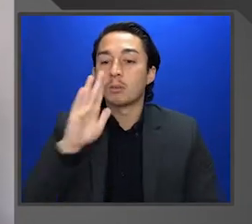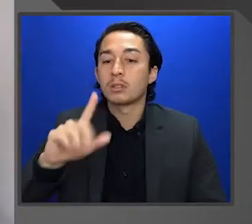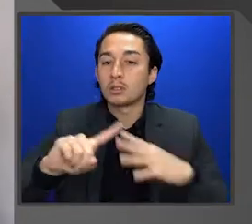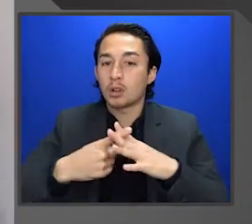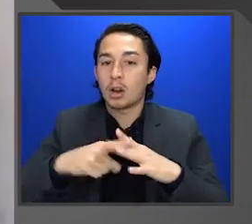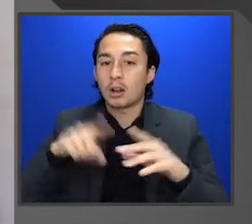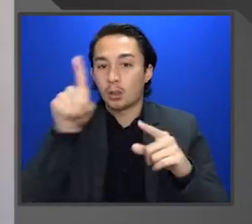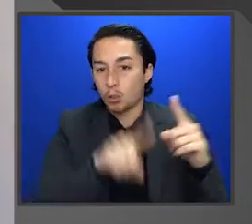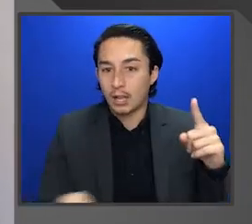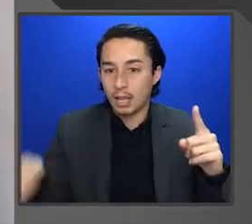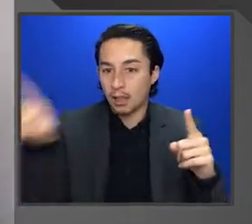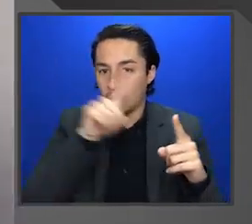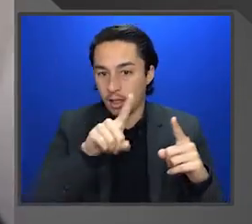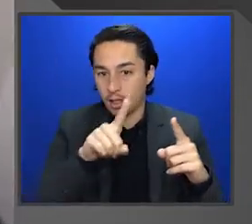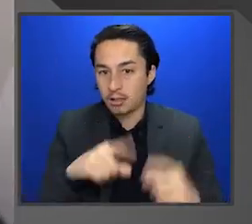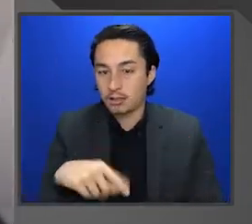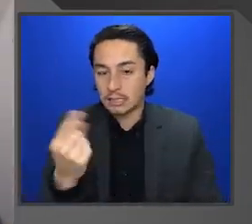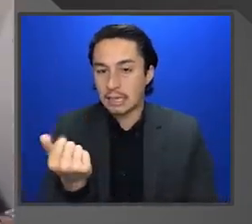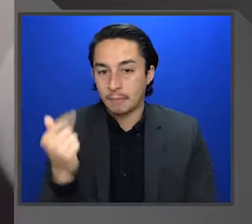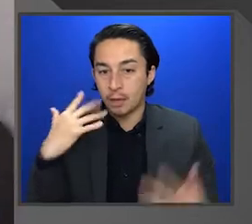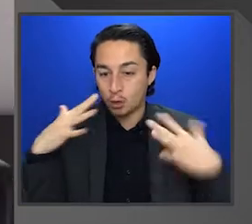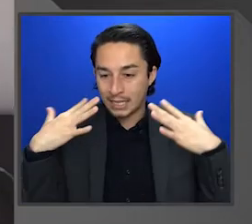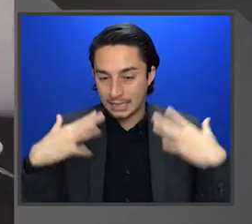I'm going to start up the wheel. It's a little noisy.